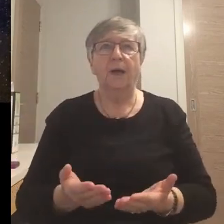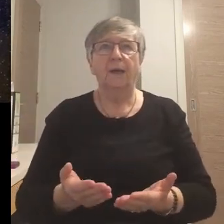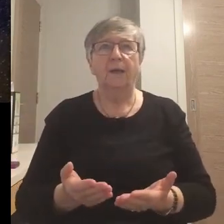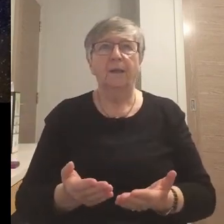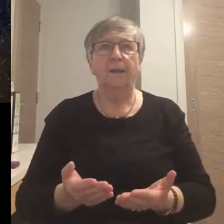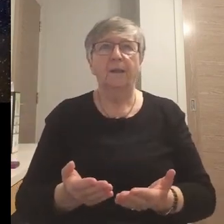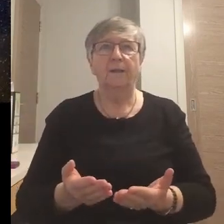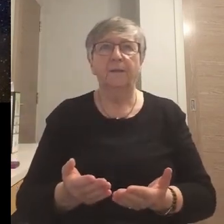Emmanuel.